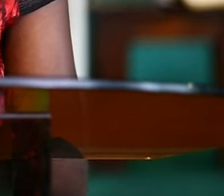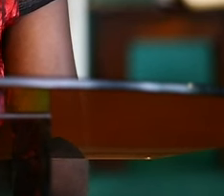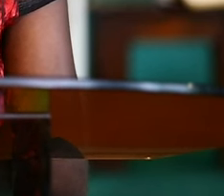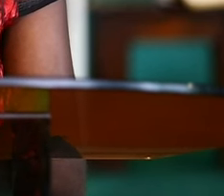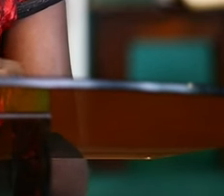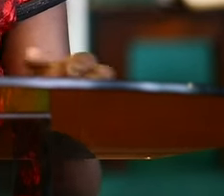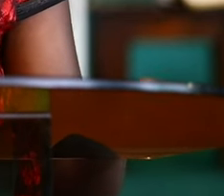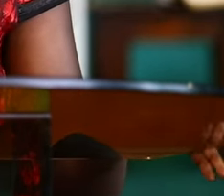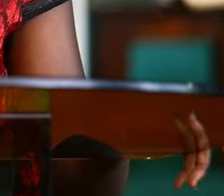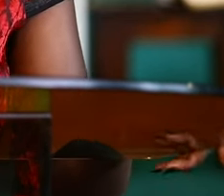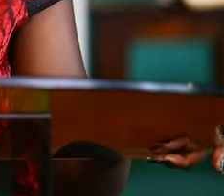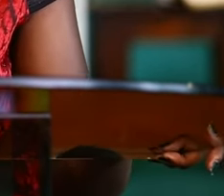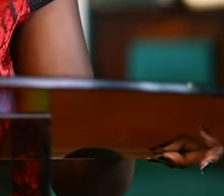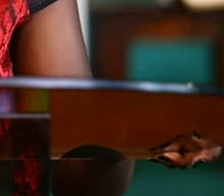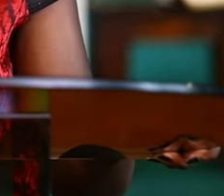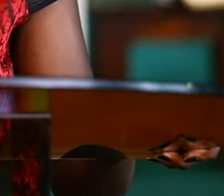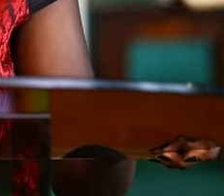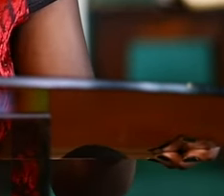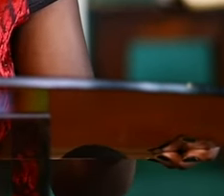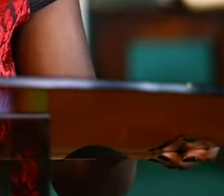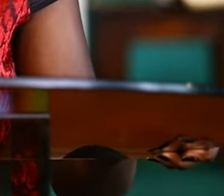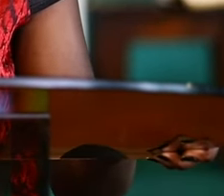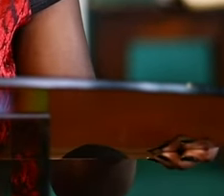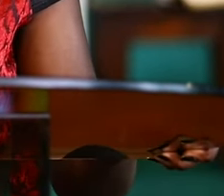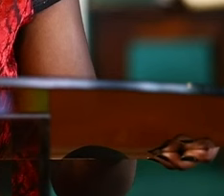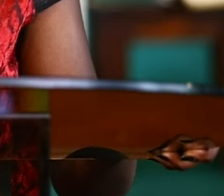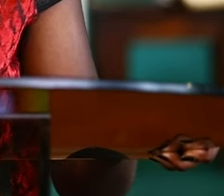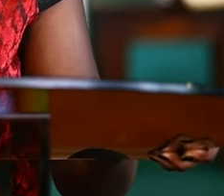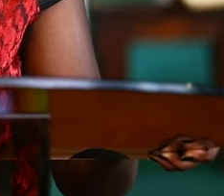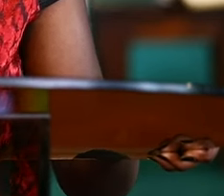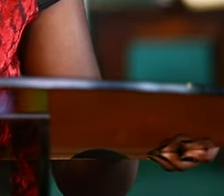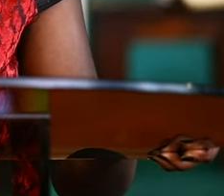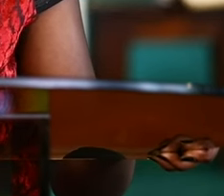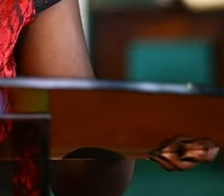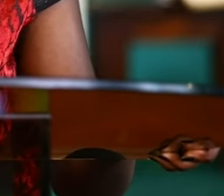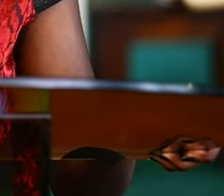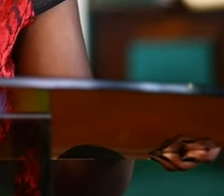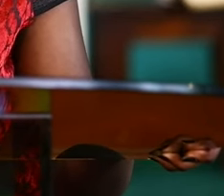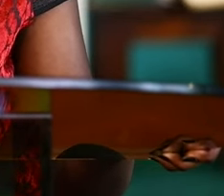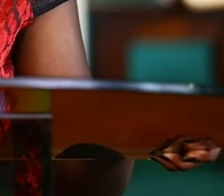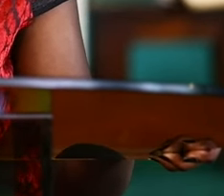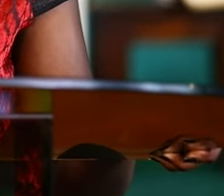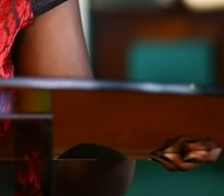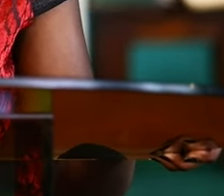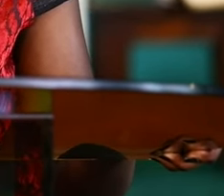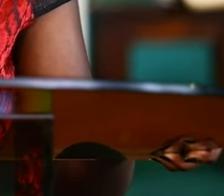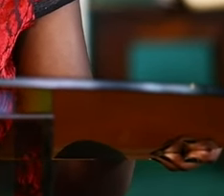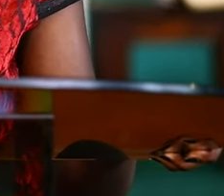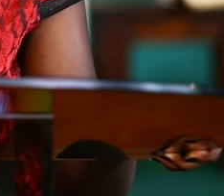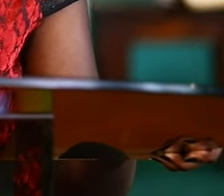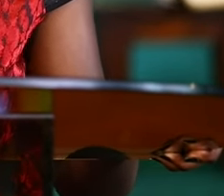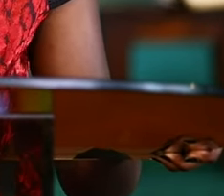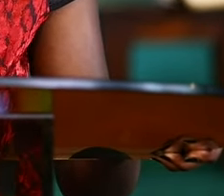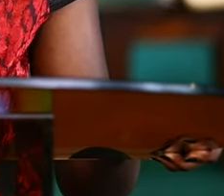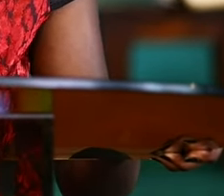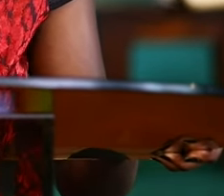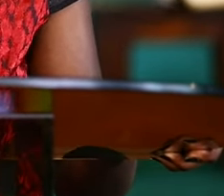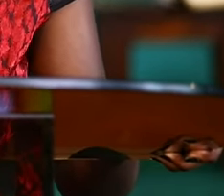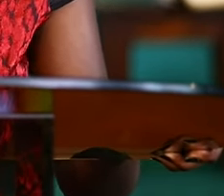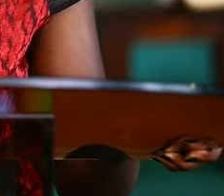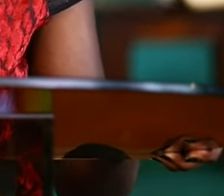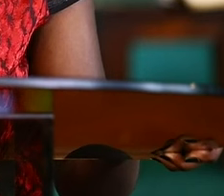Da Costa felt good. He had enjoyed reading the Bible. Furthermore, preaching was a lot more fun than sitting at